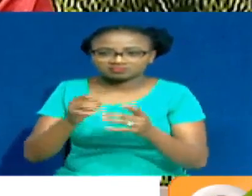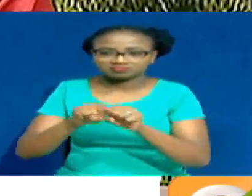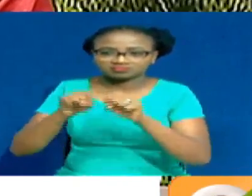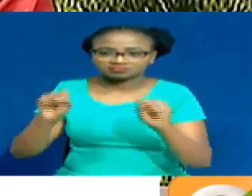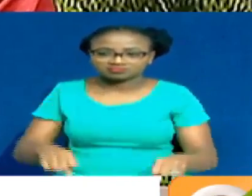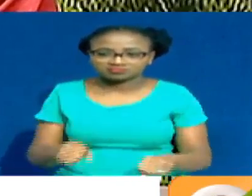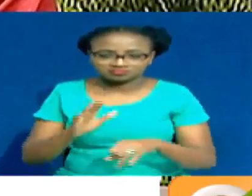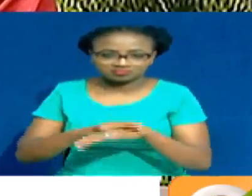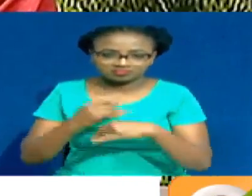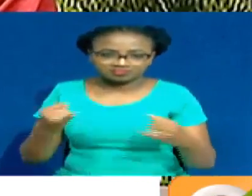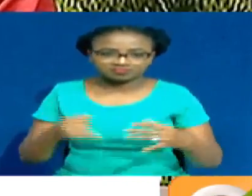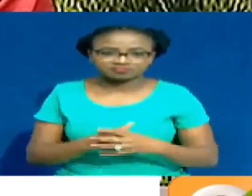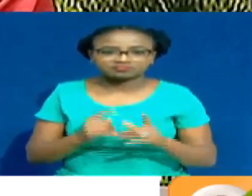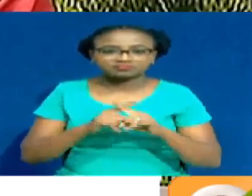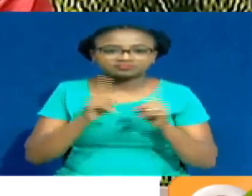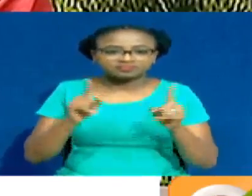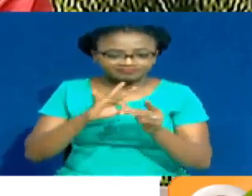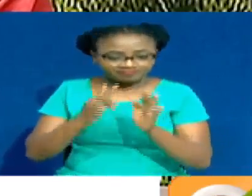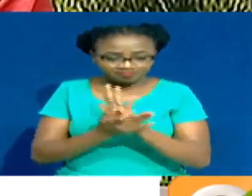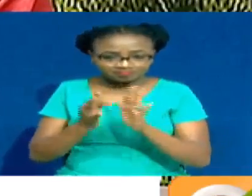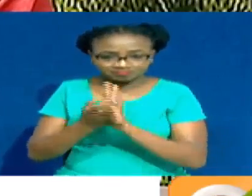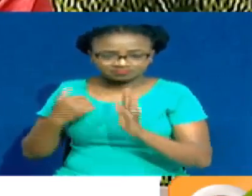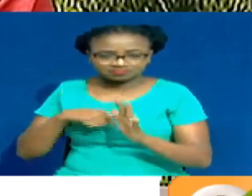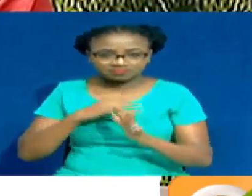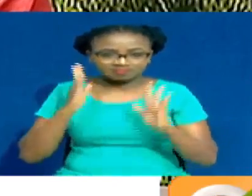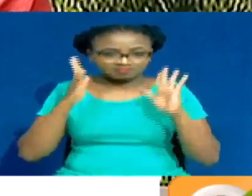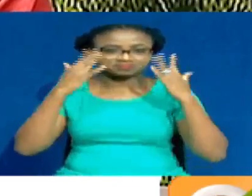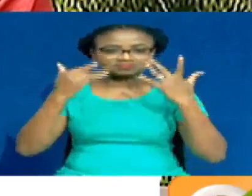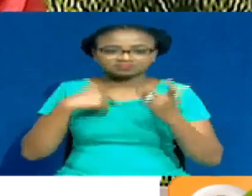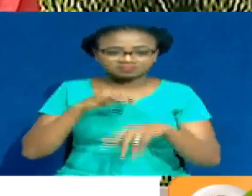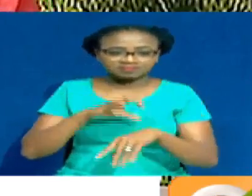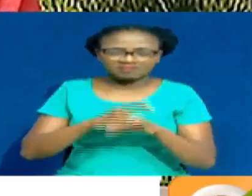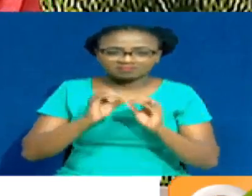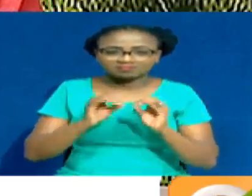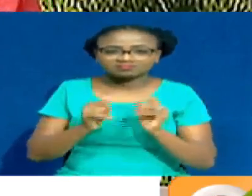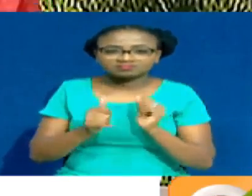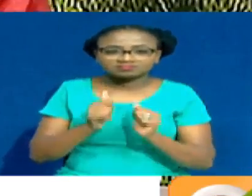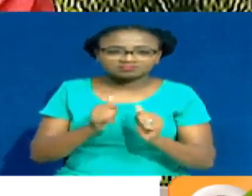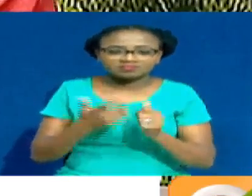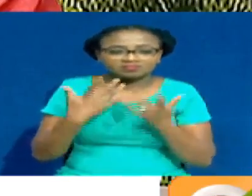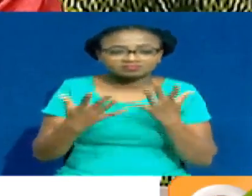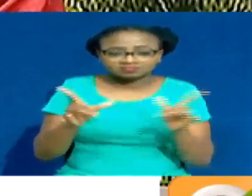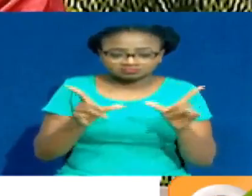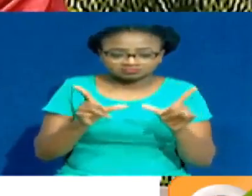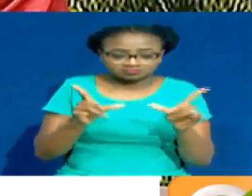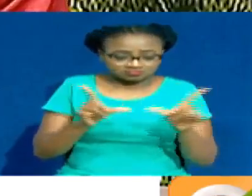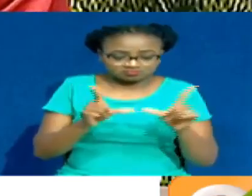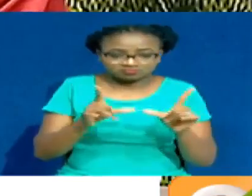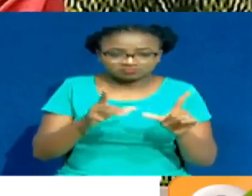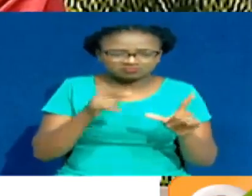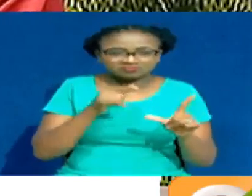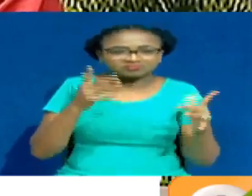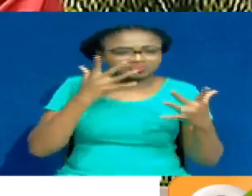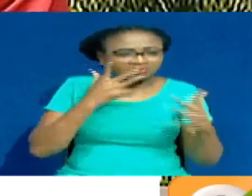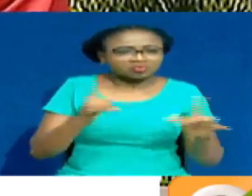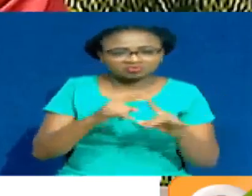concern. The files that we are really worried about are those ones which are missing permanently, that we didn't even digitize.